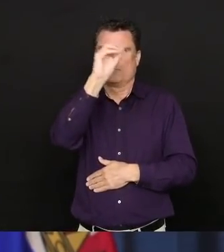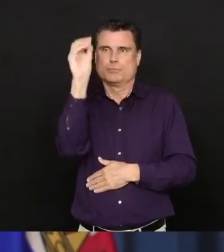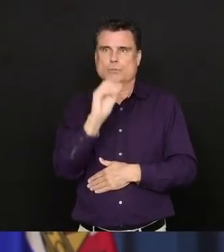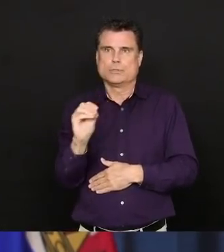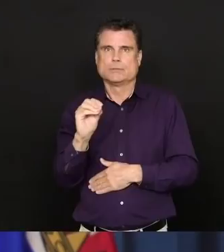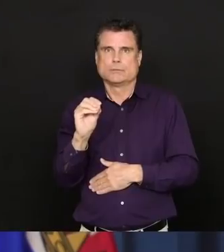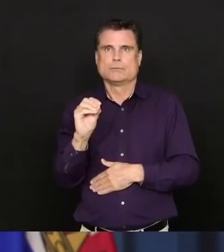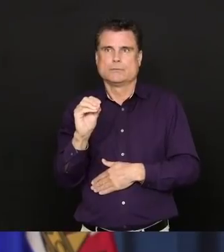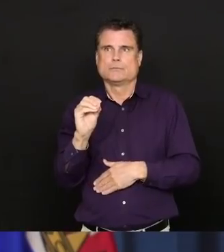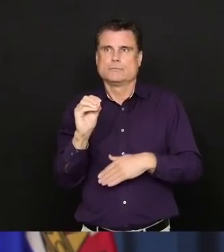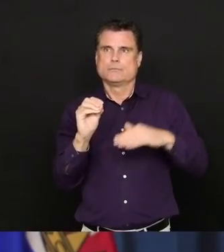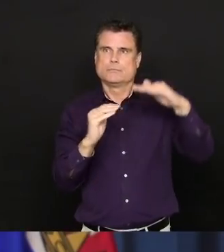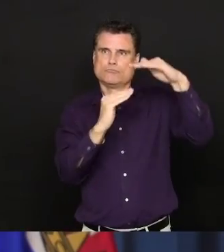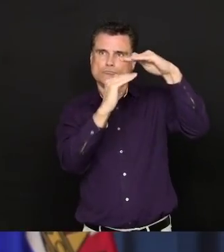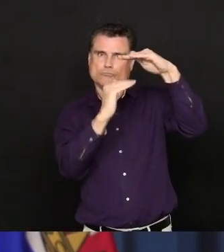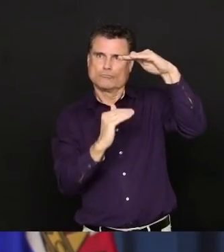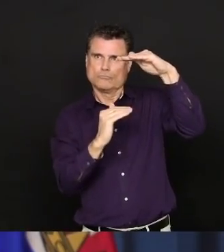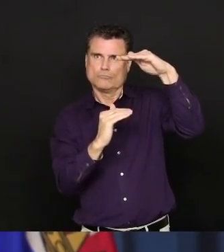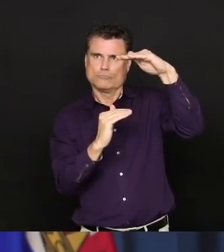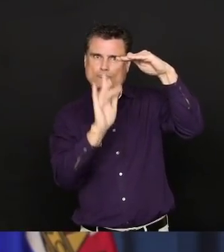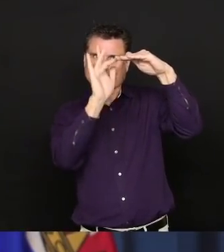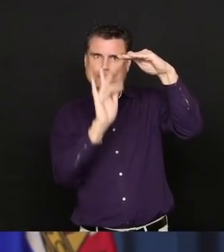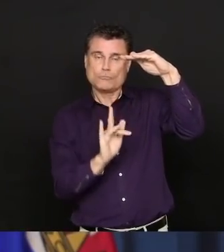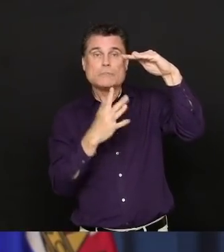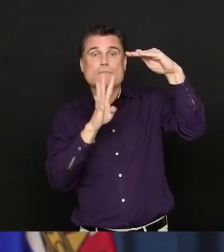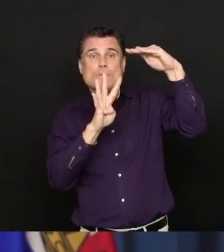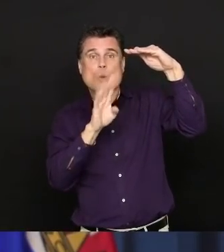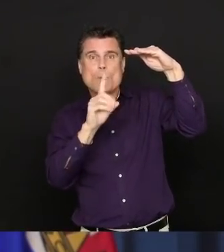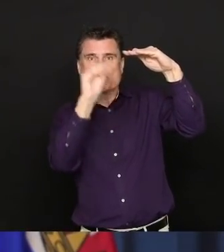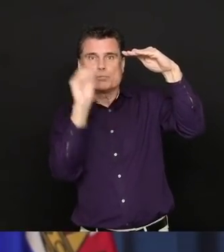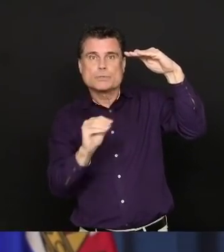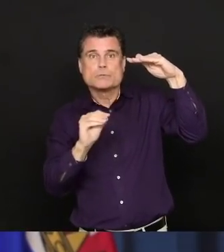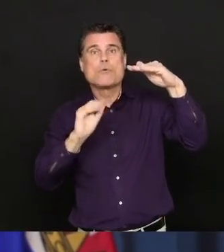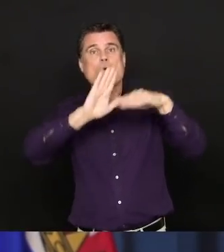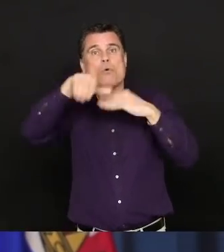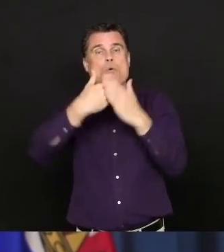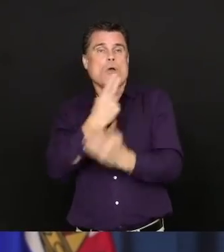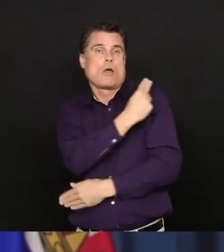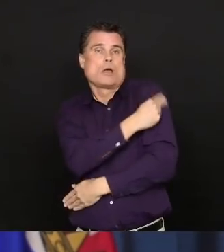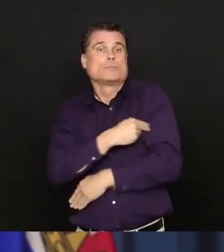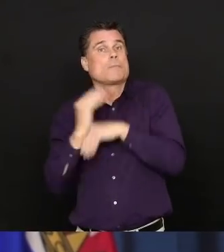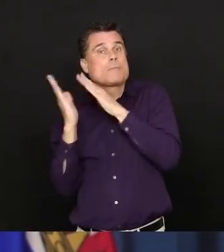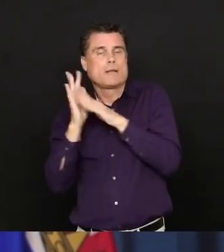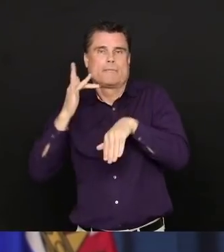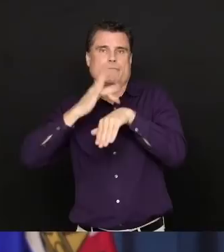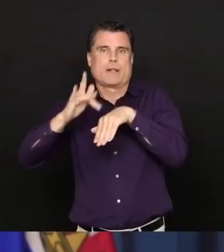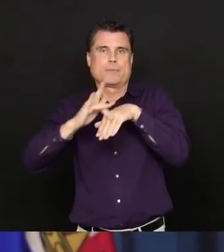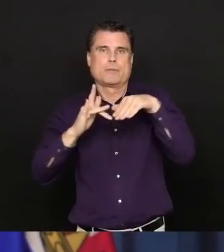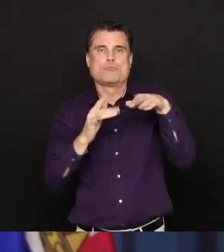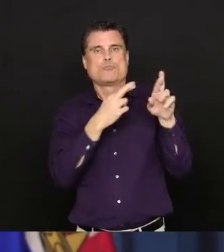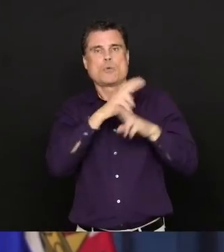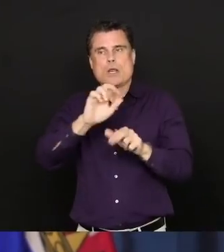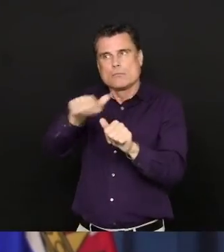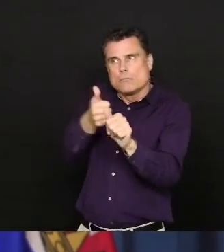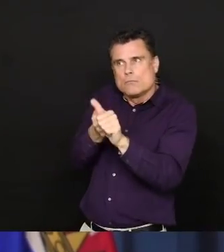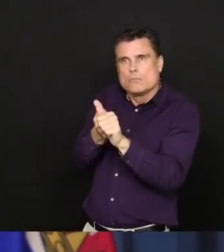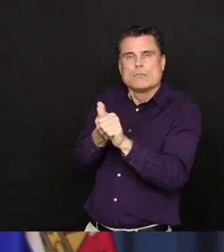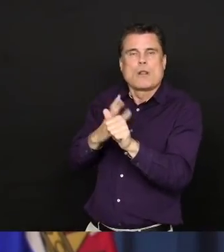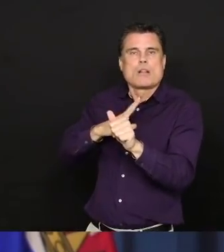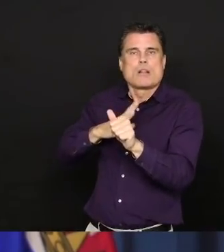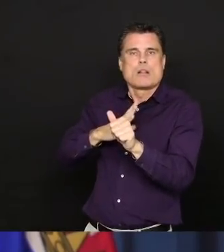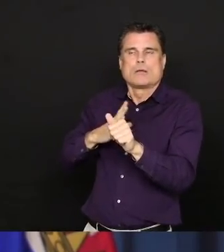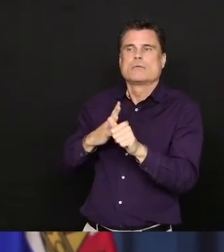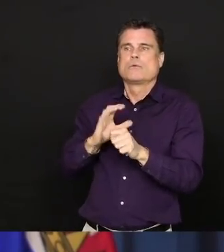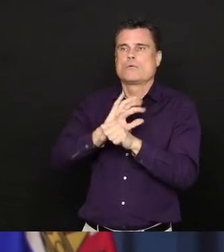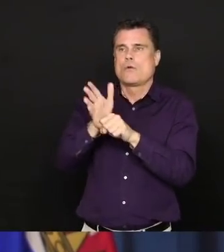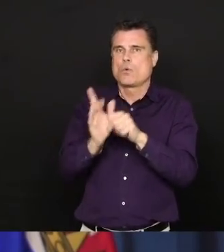4,399 empty acute care beds in BC today. That's 59% of the total number of beds